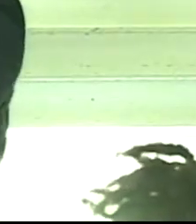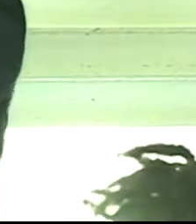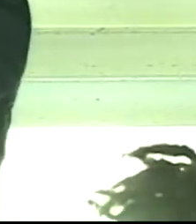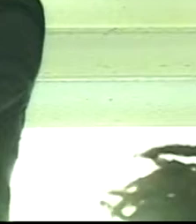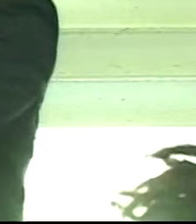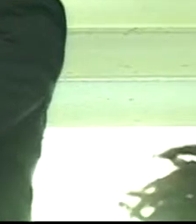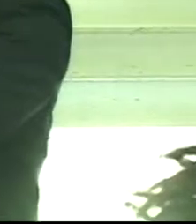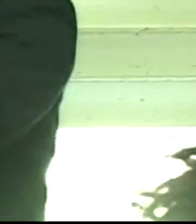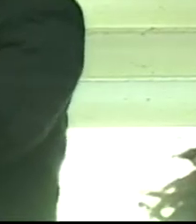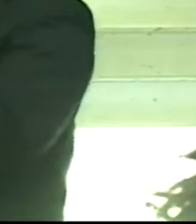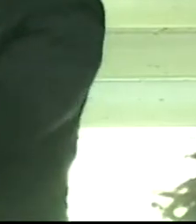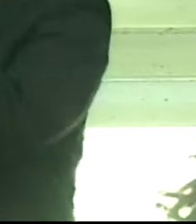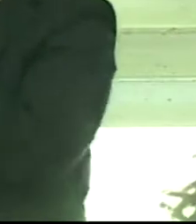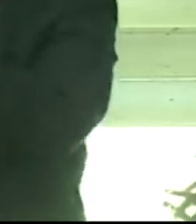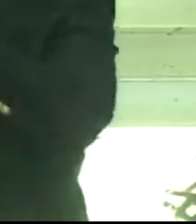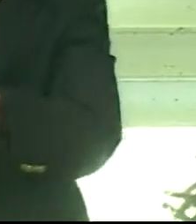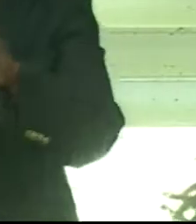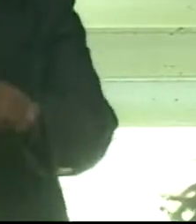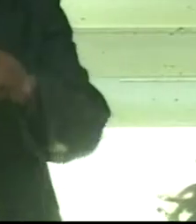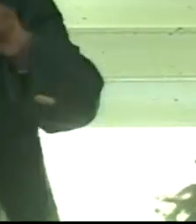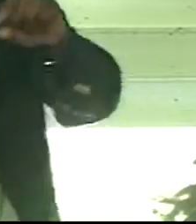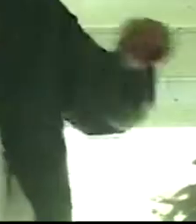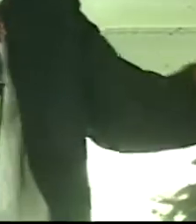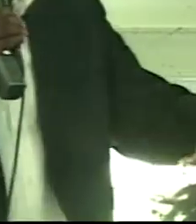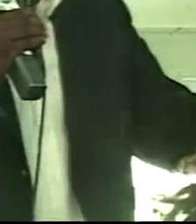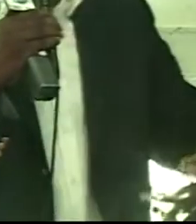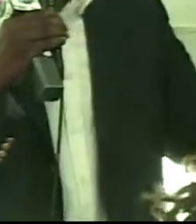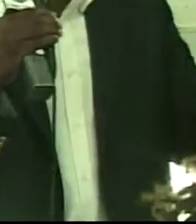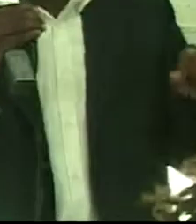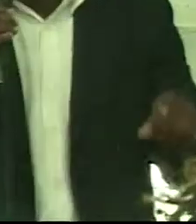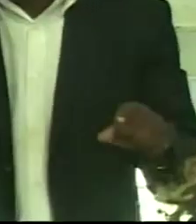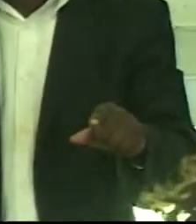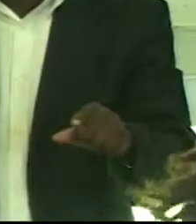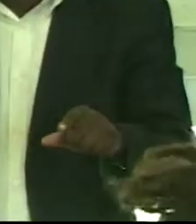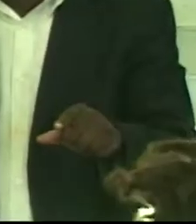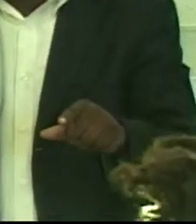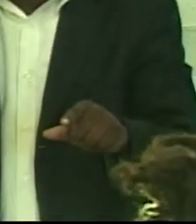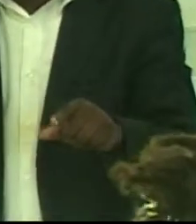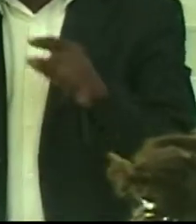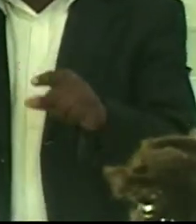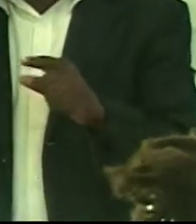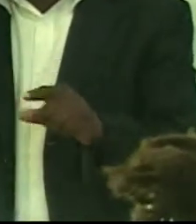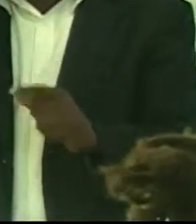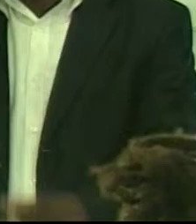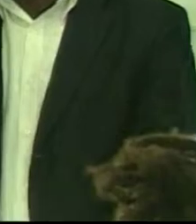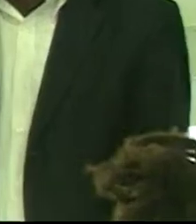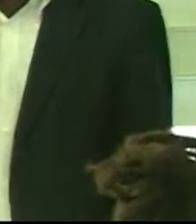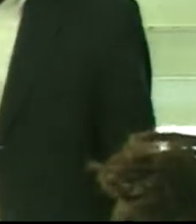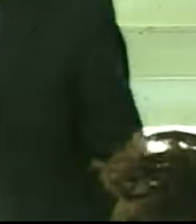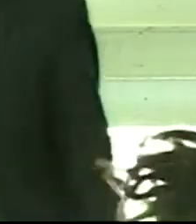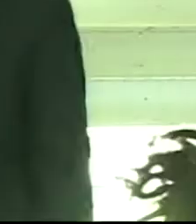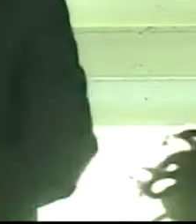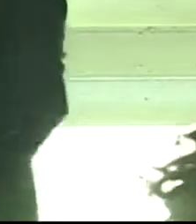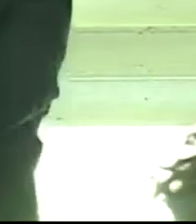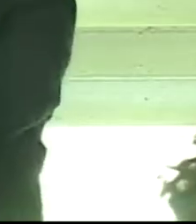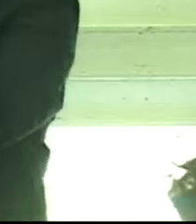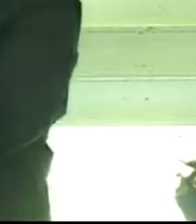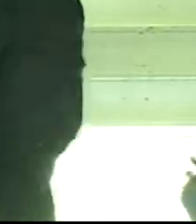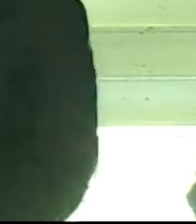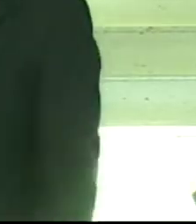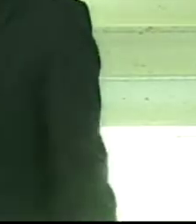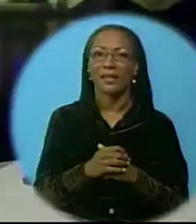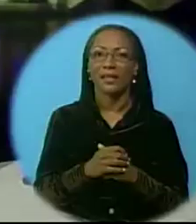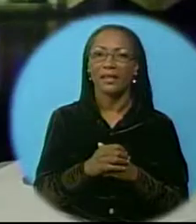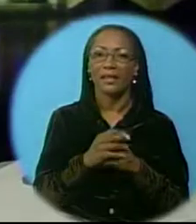You understand the point I'm making? The things that you see in your garden growing are the things that you should be